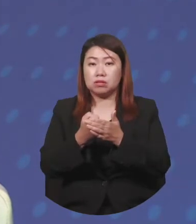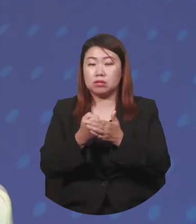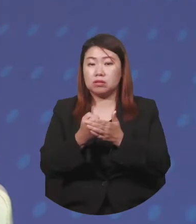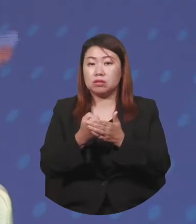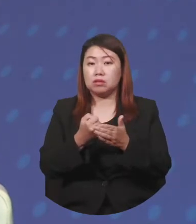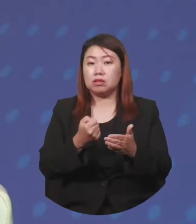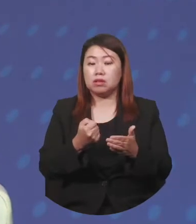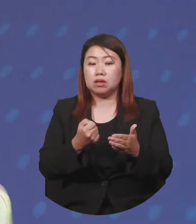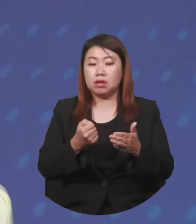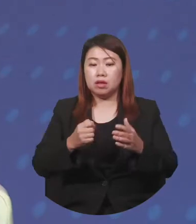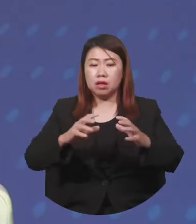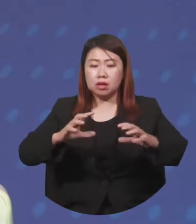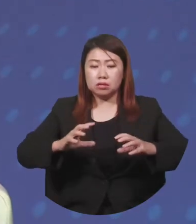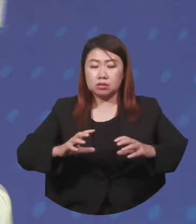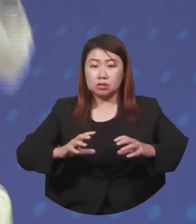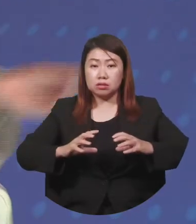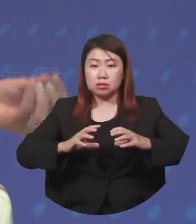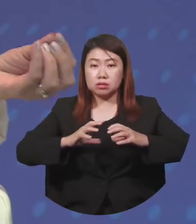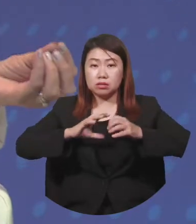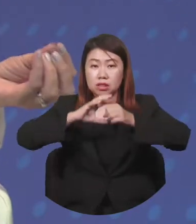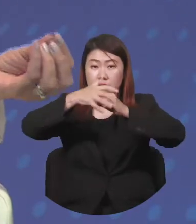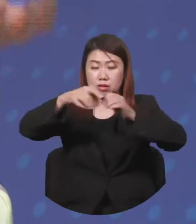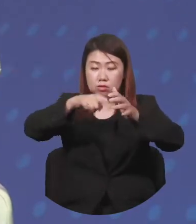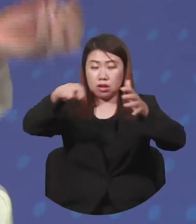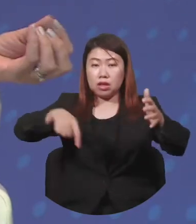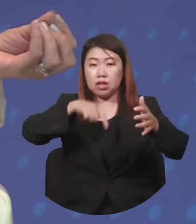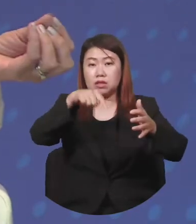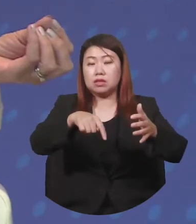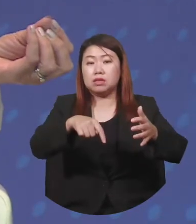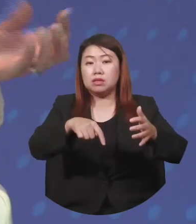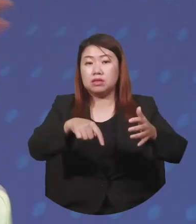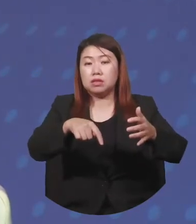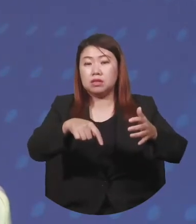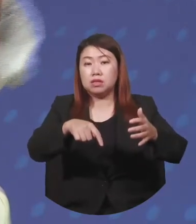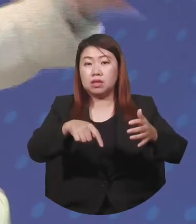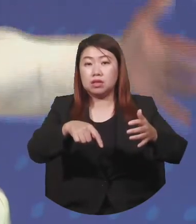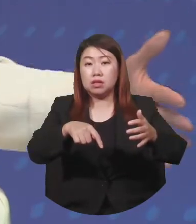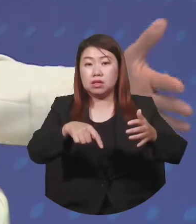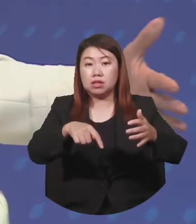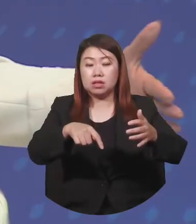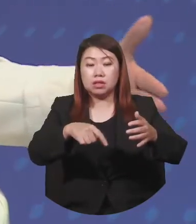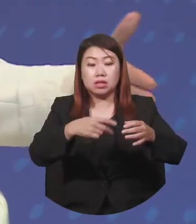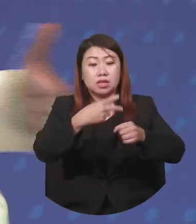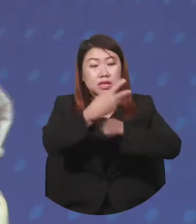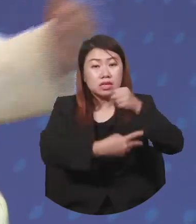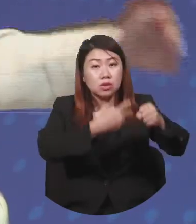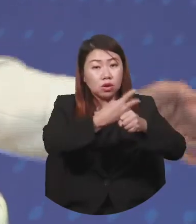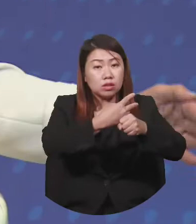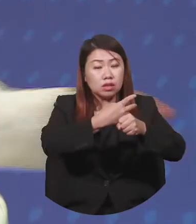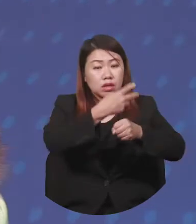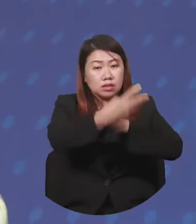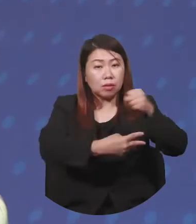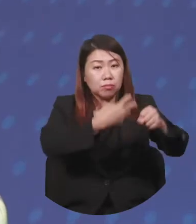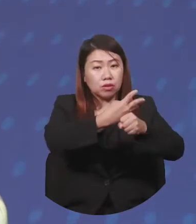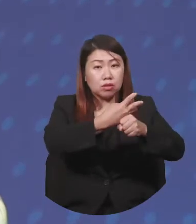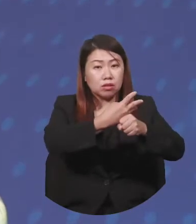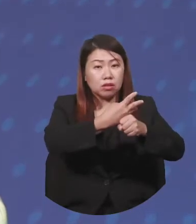globally. So before in 2015, we are further back than